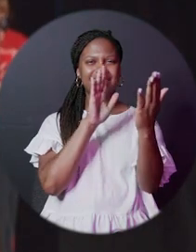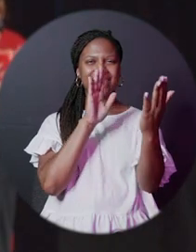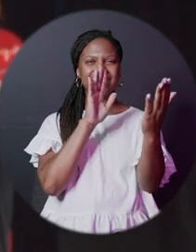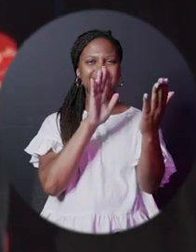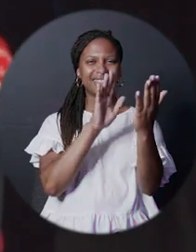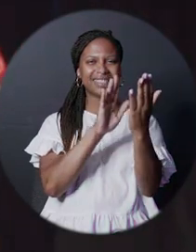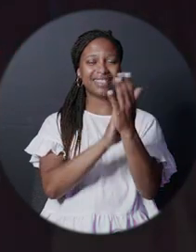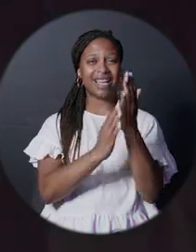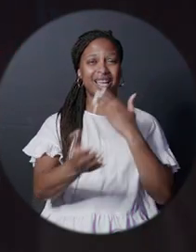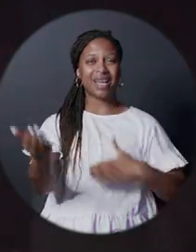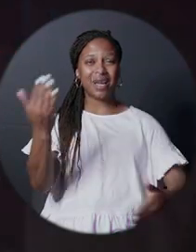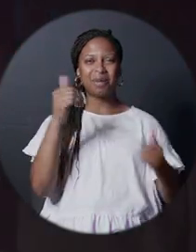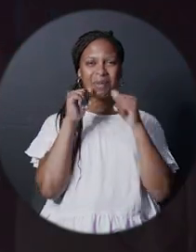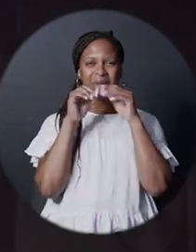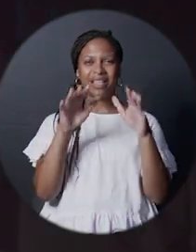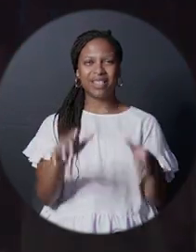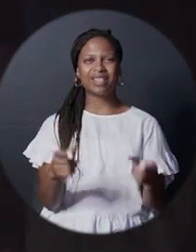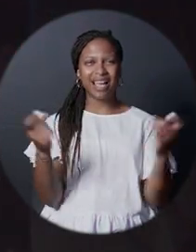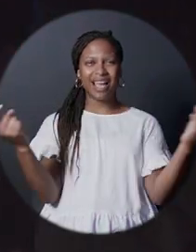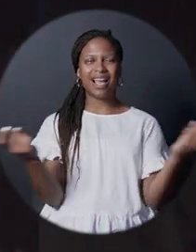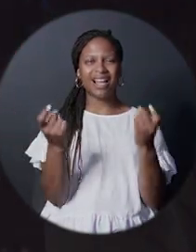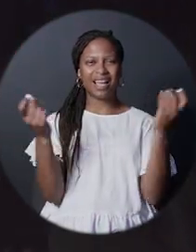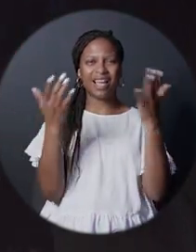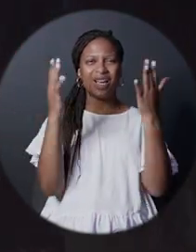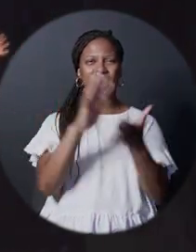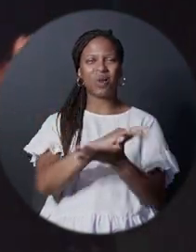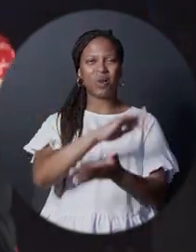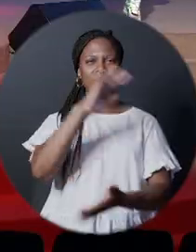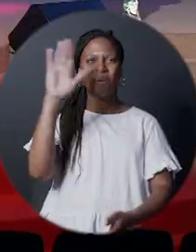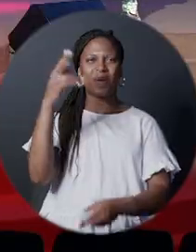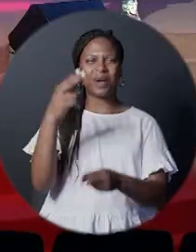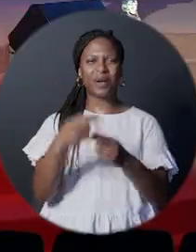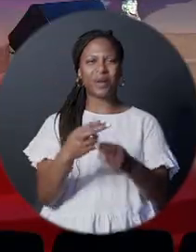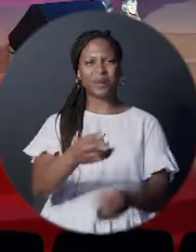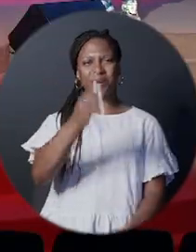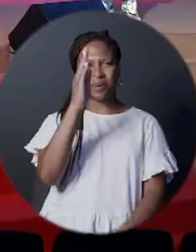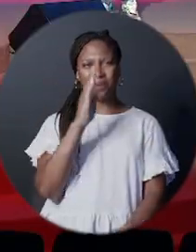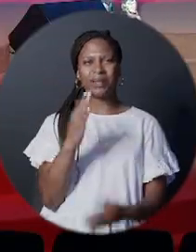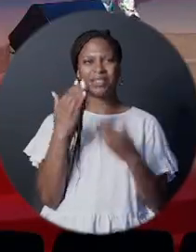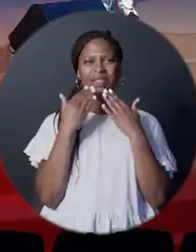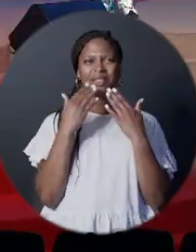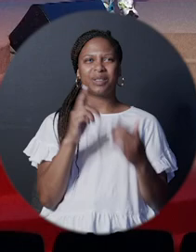Come on, bless him. Hallelujah. Glory to your name, oh God. Thank you, Lord Jesus.